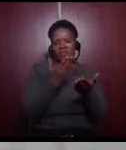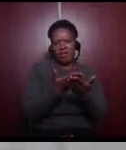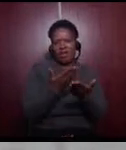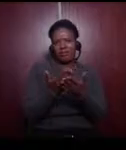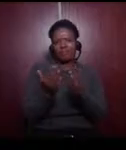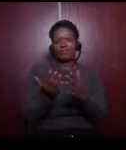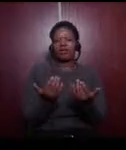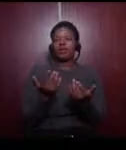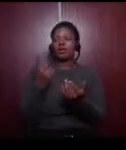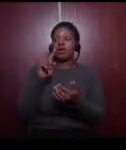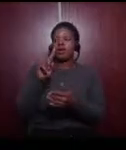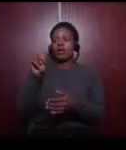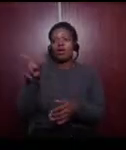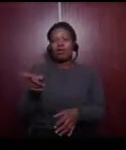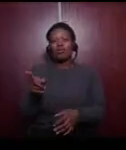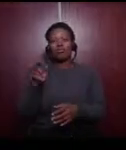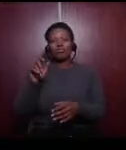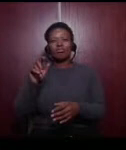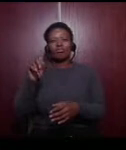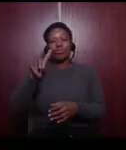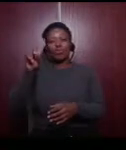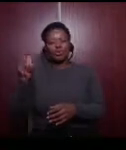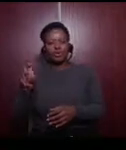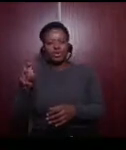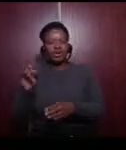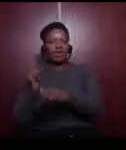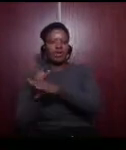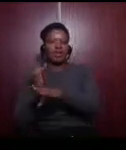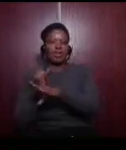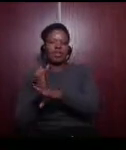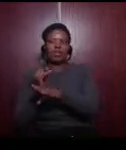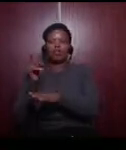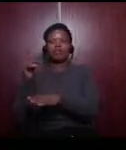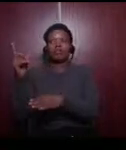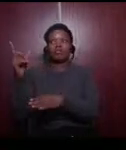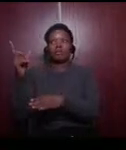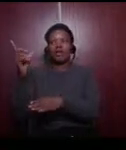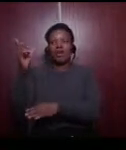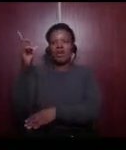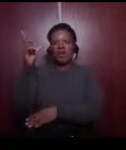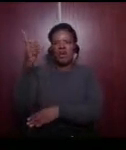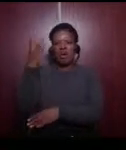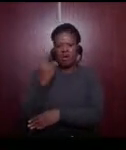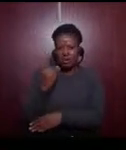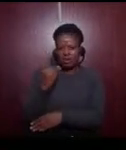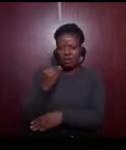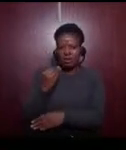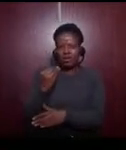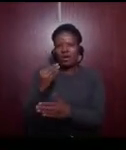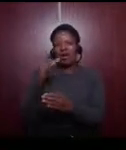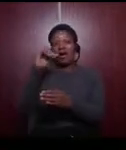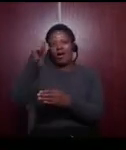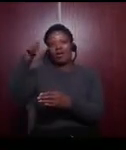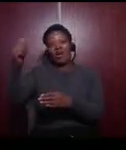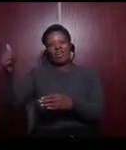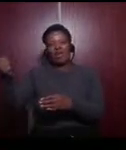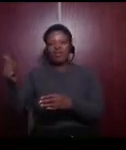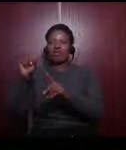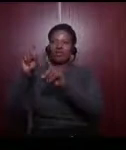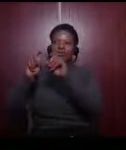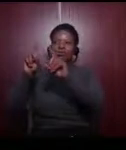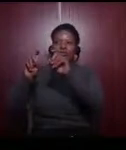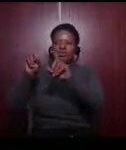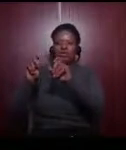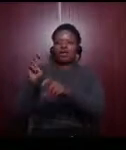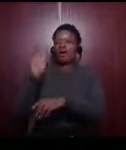ngapha earlier ukuthi maybe but I'll try to answer i-question A1, maybe amanye ama-question azokwazi ukuthi aphenduleke